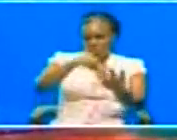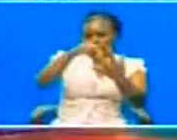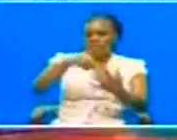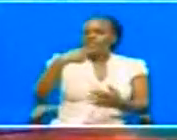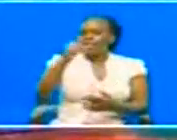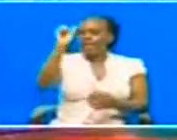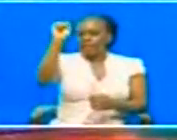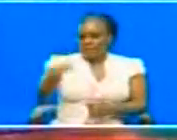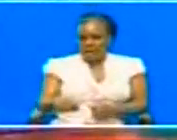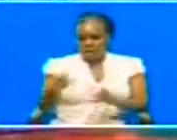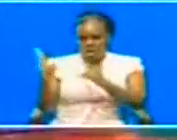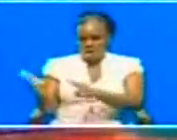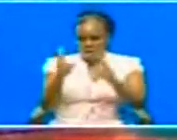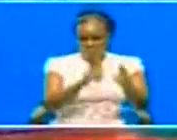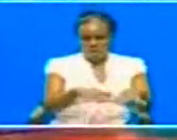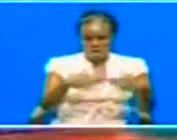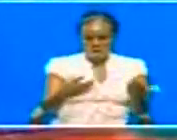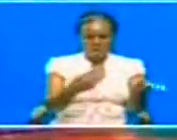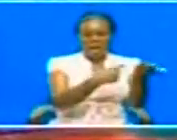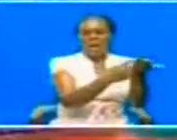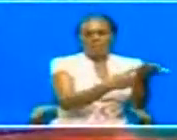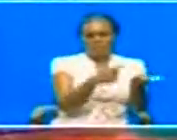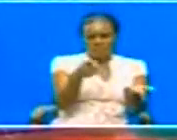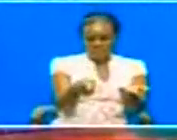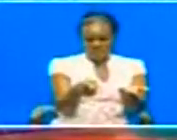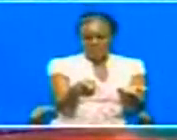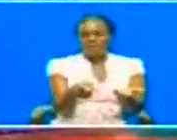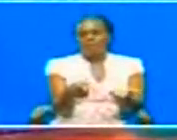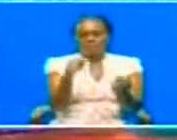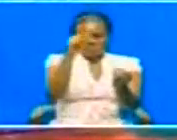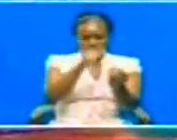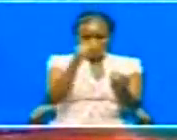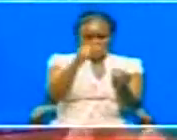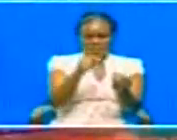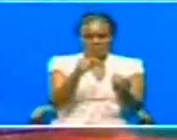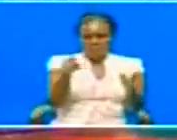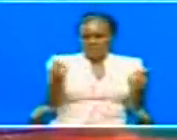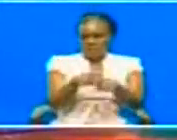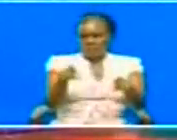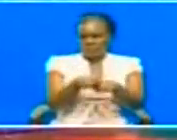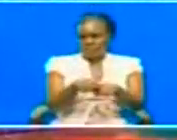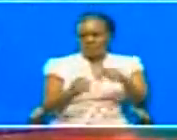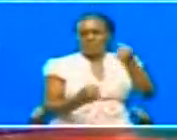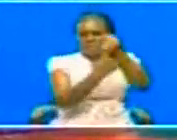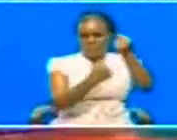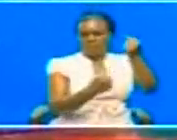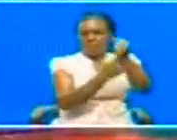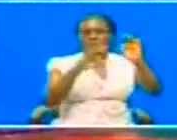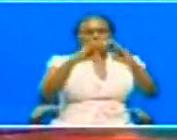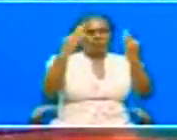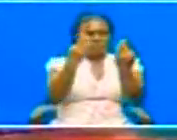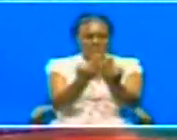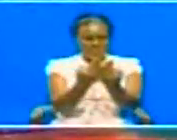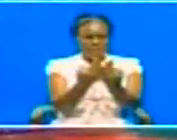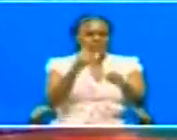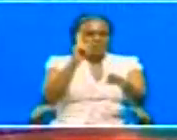an albino child or a normal child. And I think that's the thing. So correct diagnosis at birth, a support for the family when a child is born